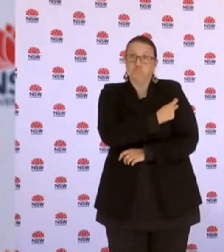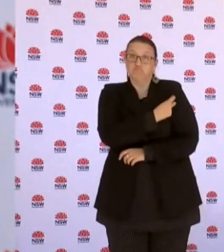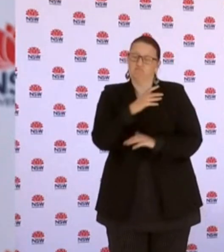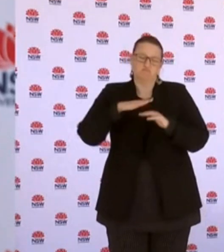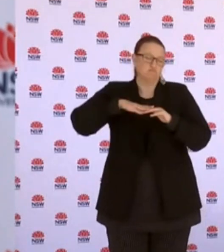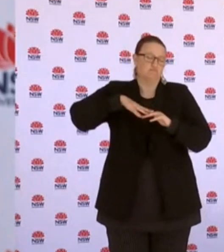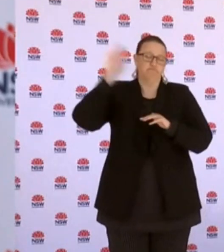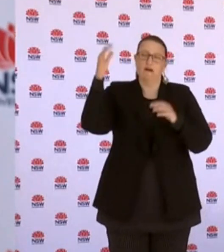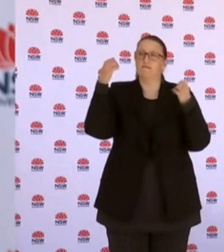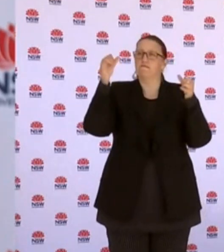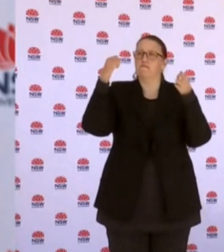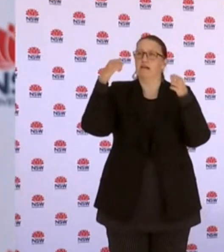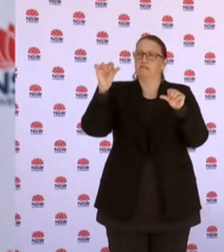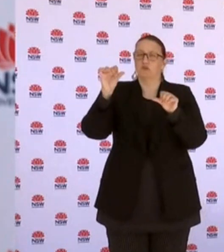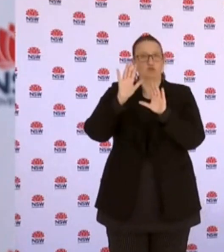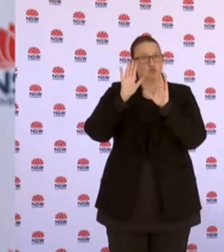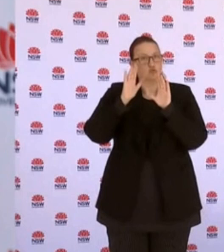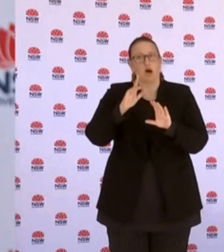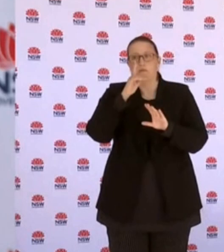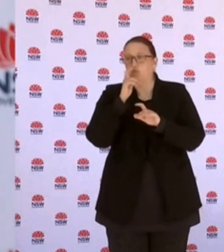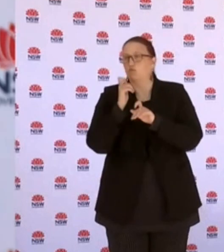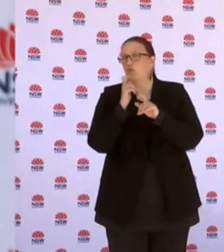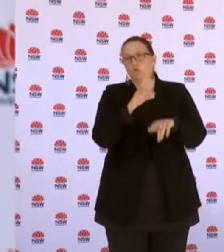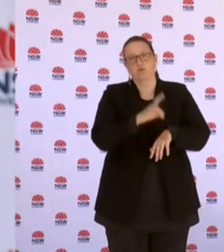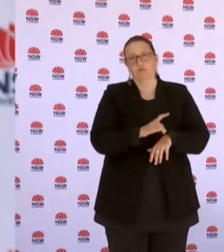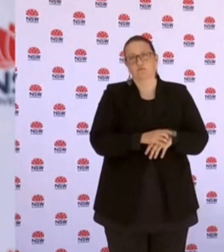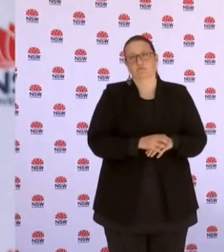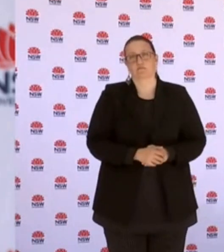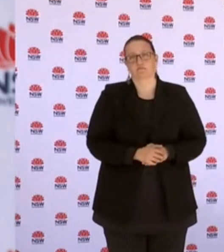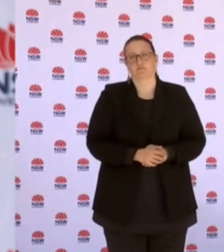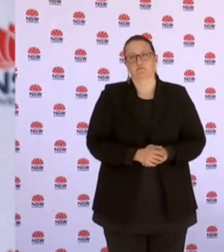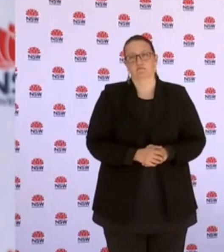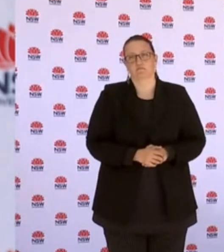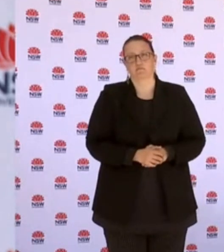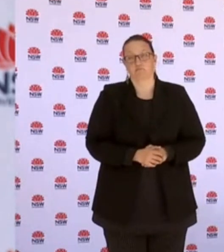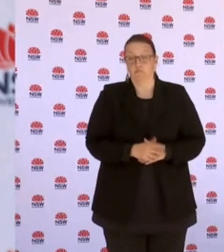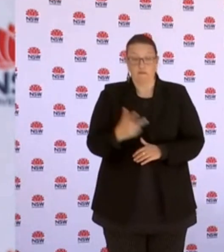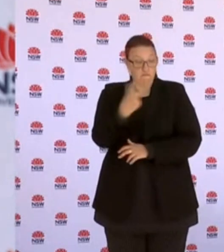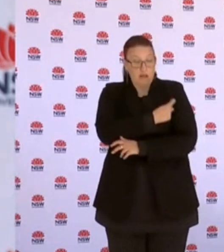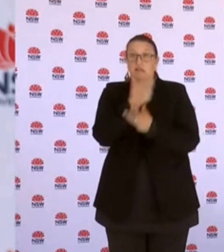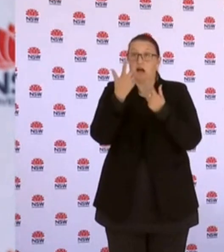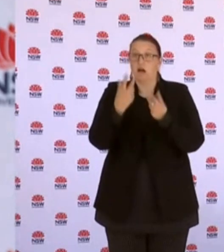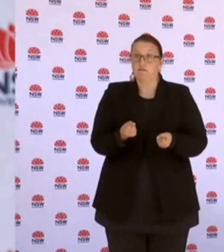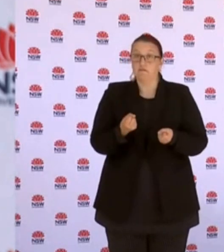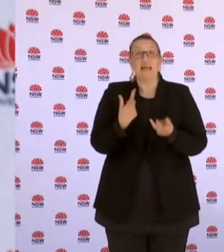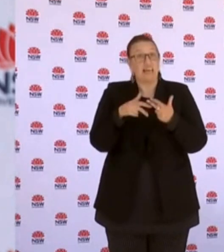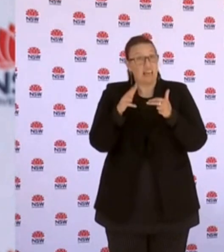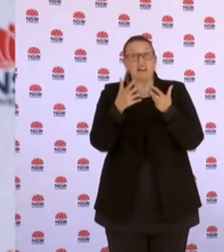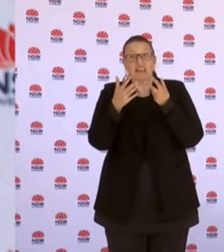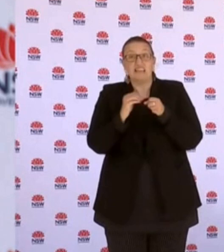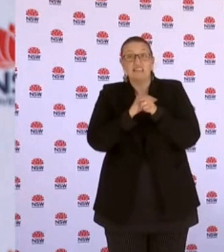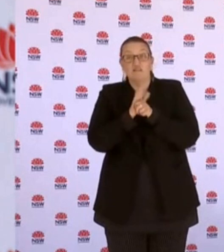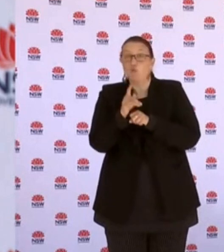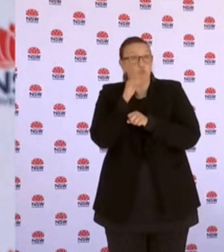effective in stopping hospitalisation and death. So my key message to the